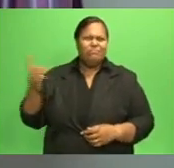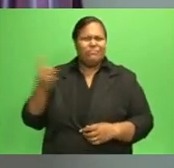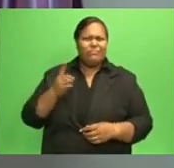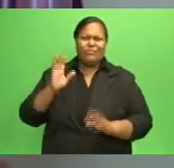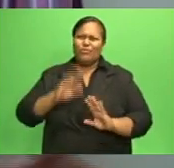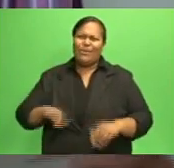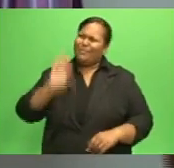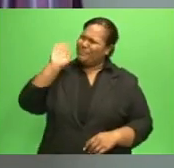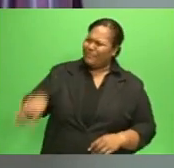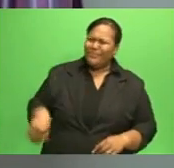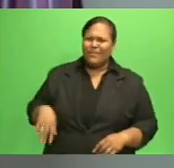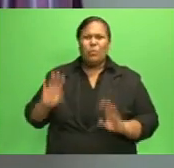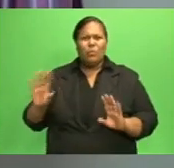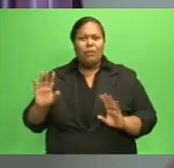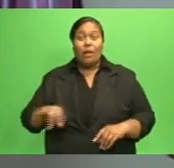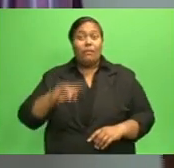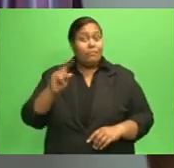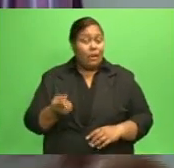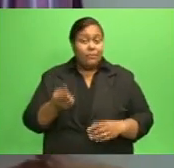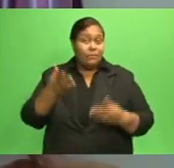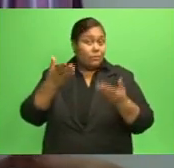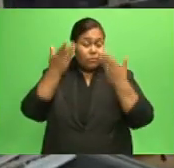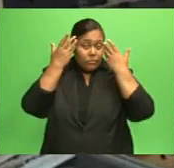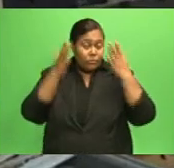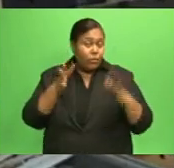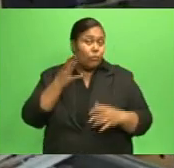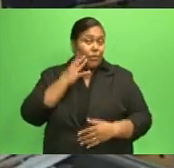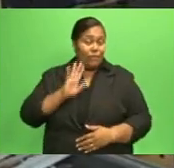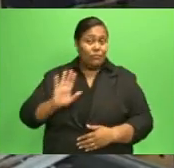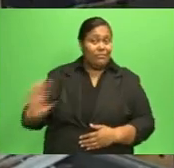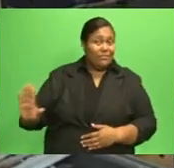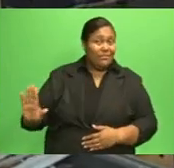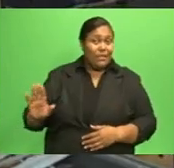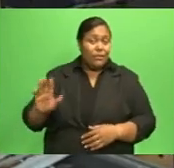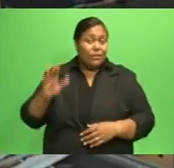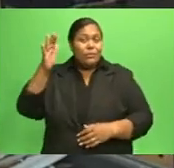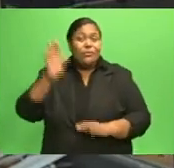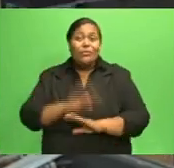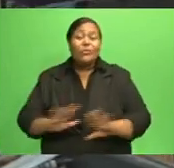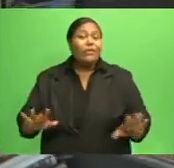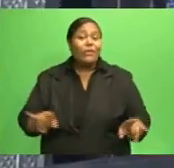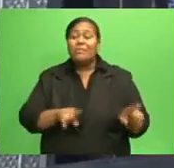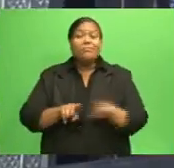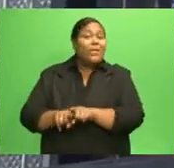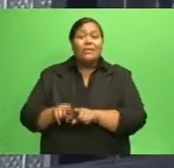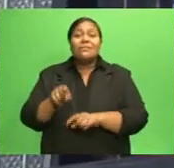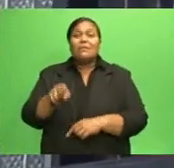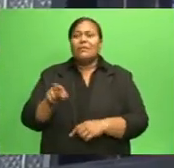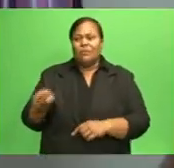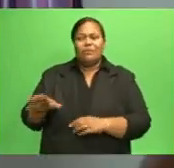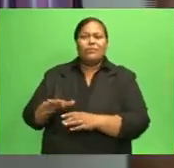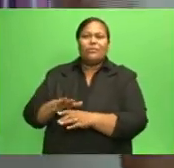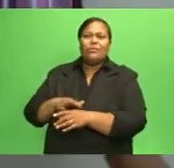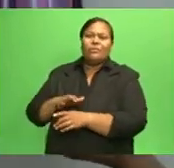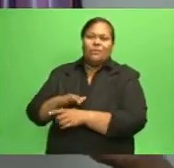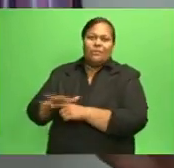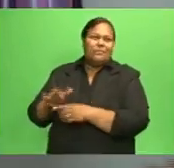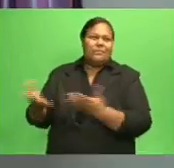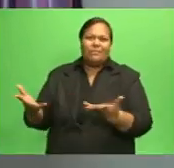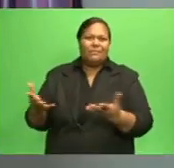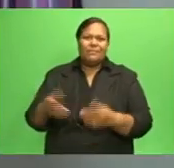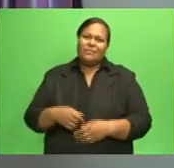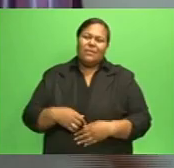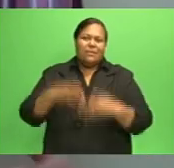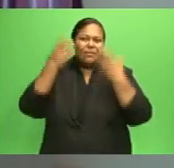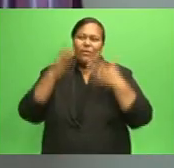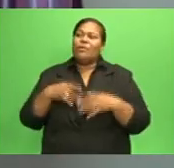these things. But you do not know that when you're doing that, you actually solve mental health problems and bear out the